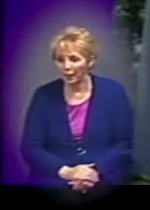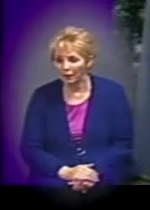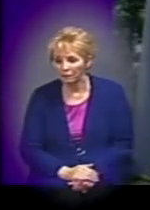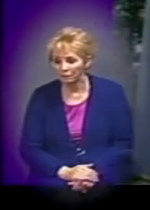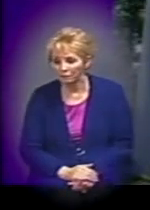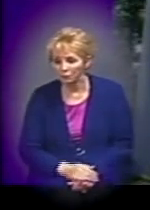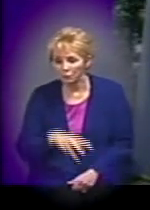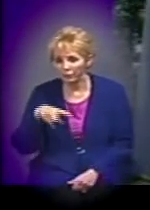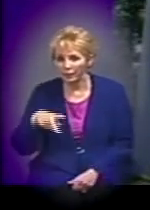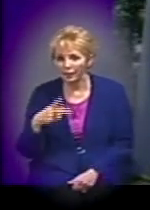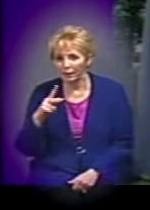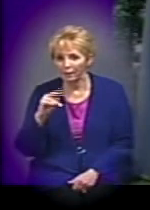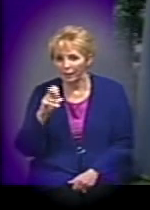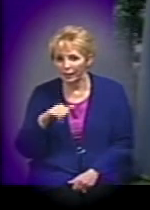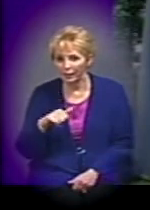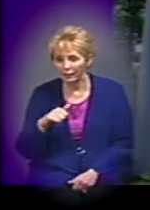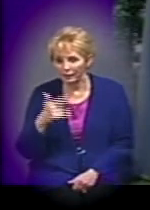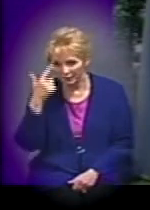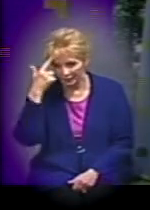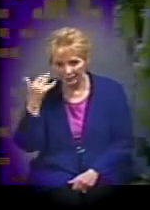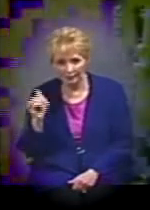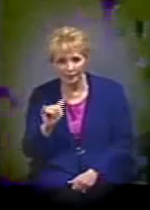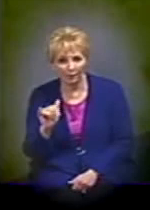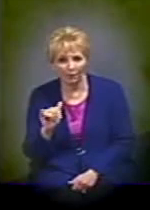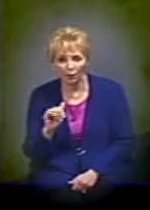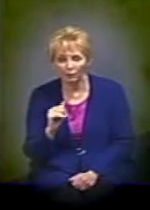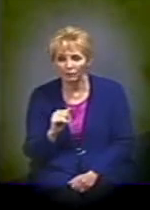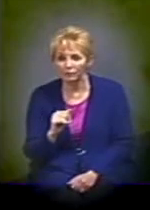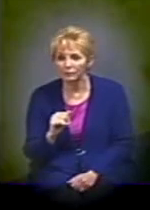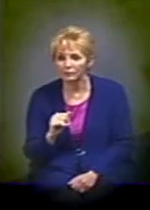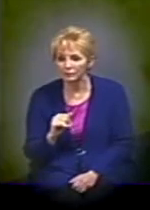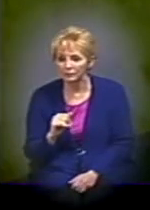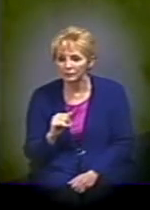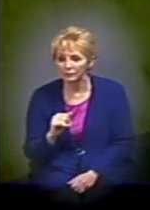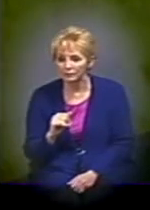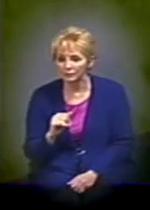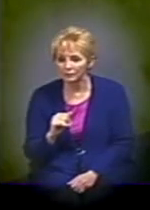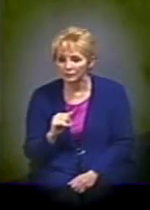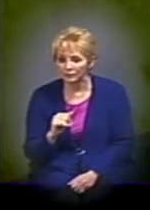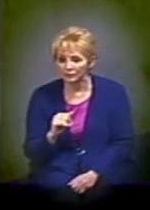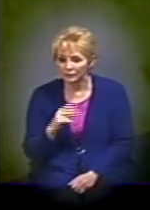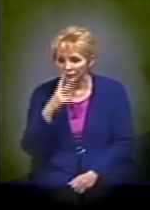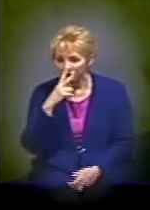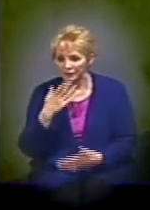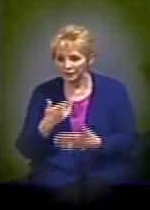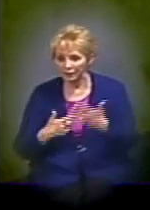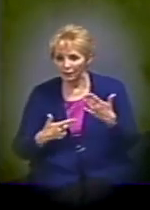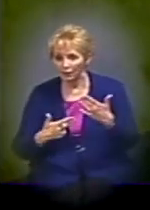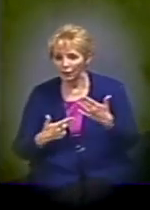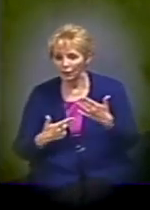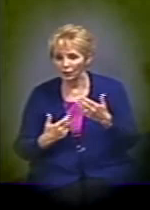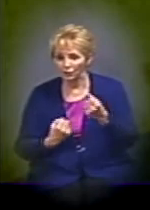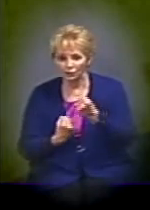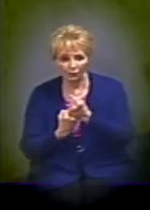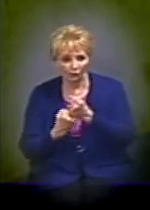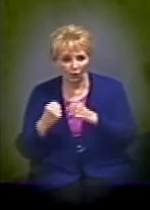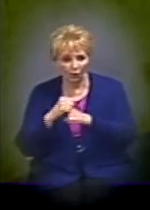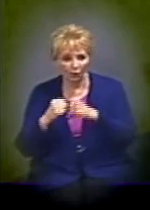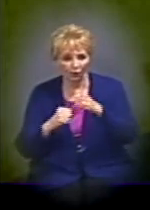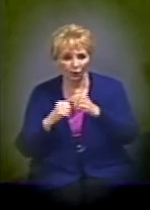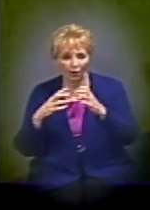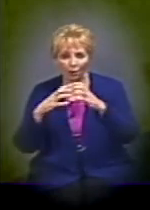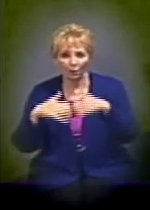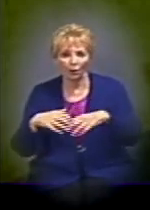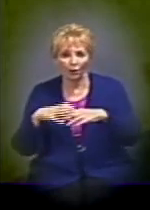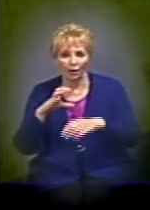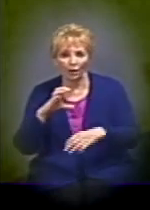There's the second Piney tank, similar condition. You can see some of the support structures definitely showing a breakdown in the